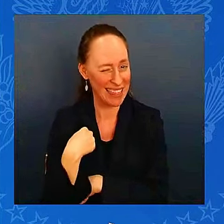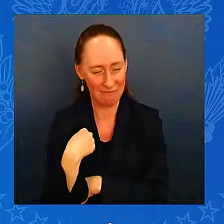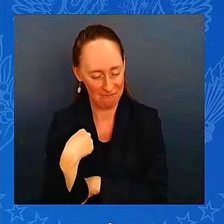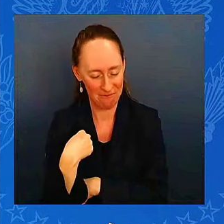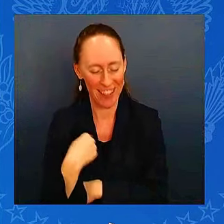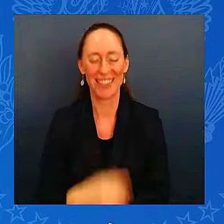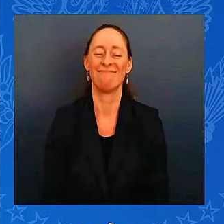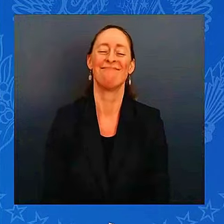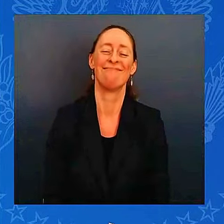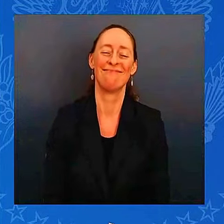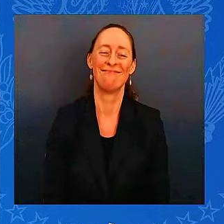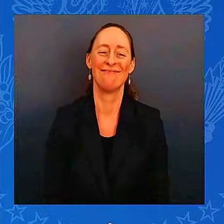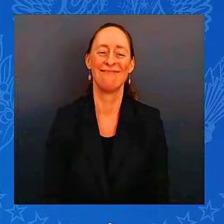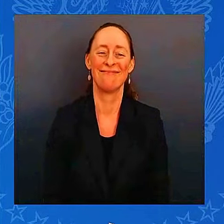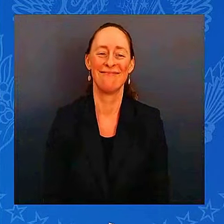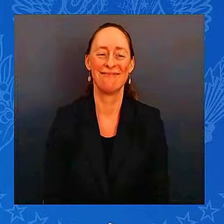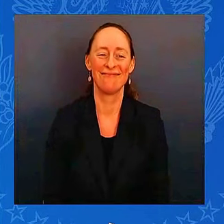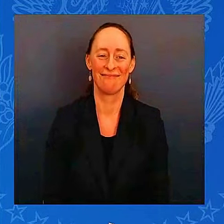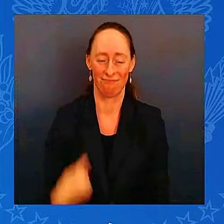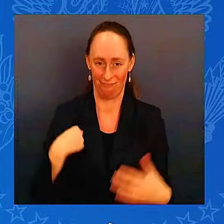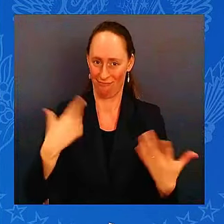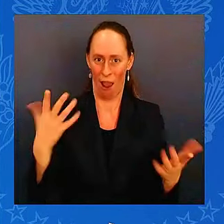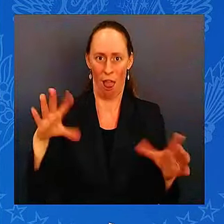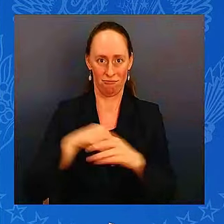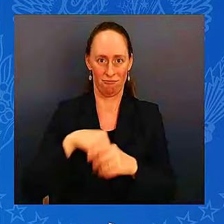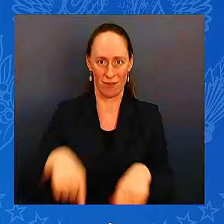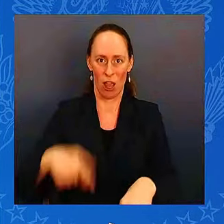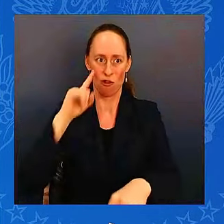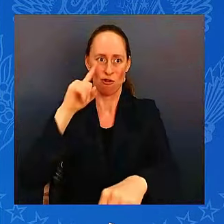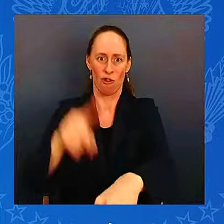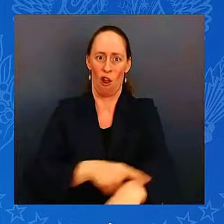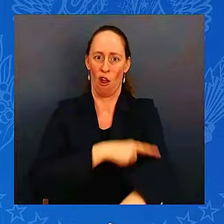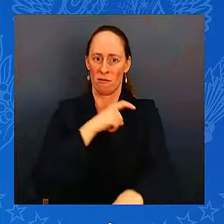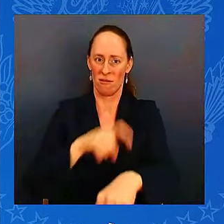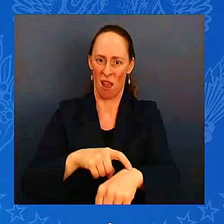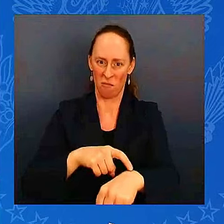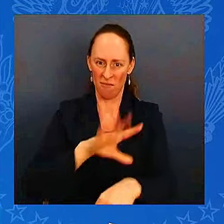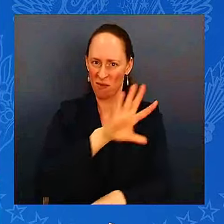time, 51 years in elective office. And